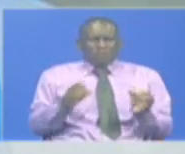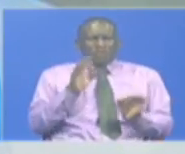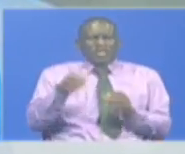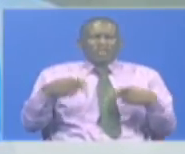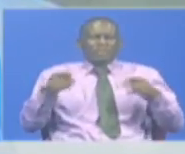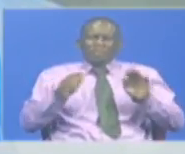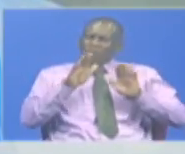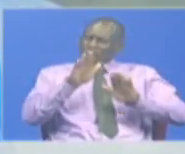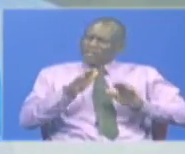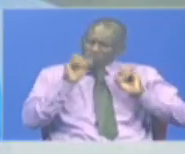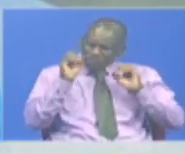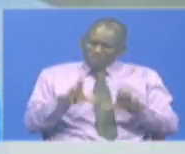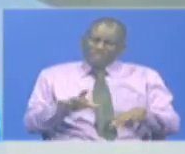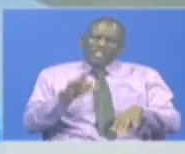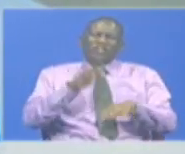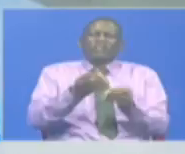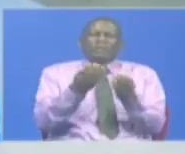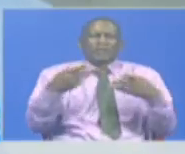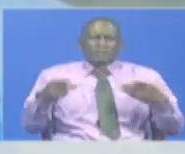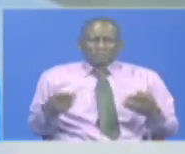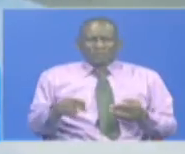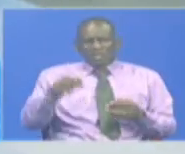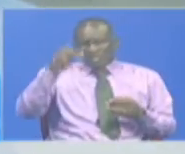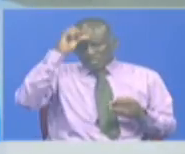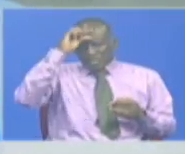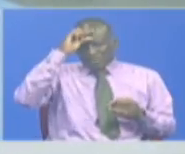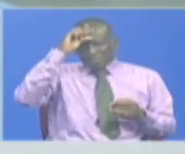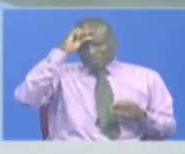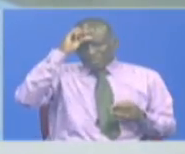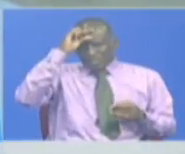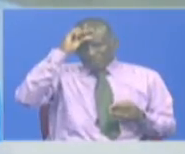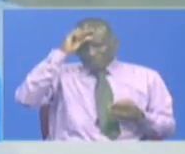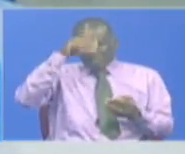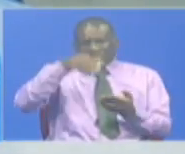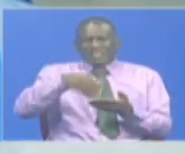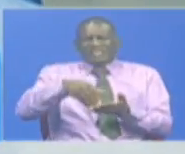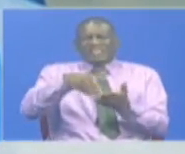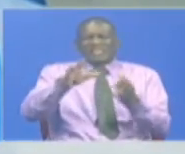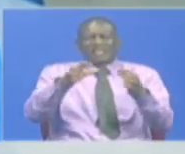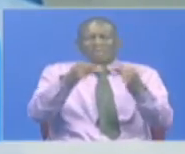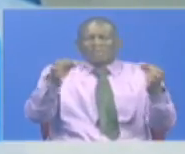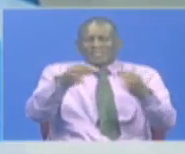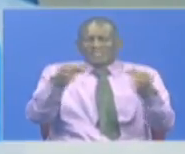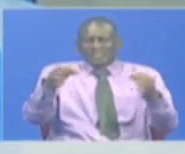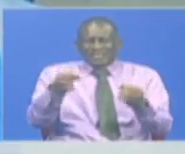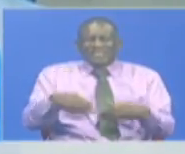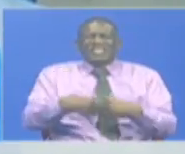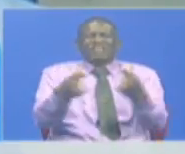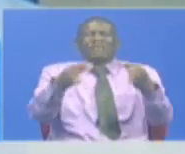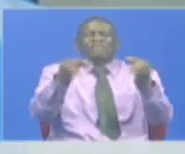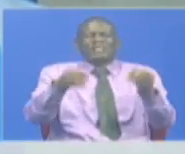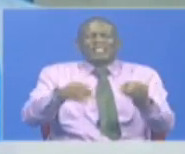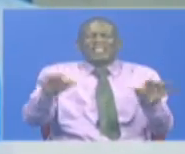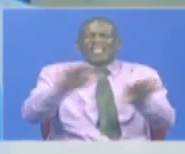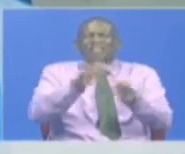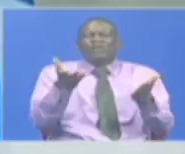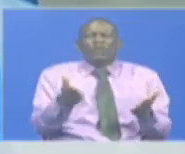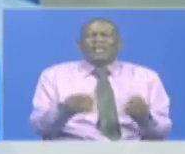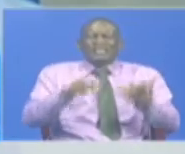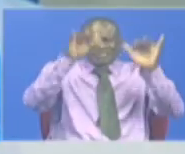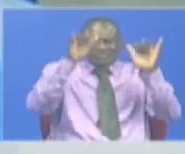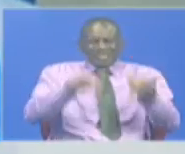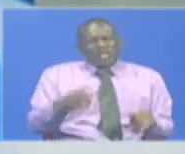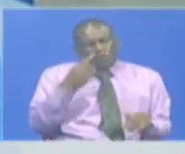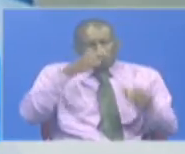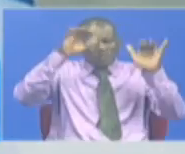watchful. The government is sending messages all over, everywhere. Stay at home, stay at home.